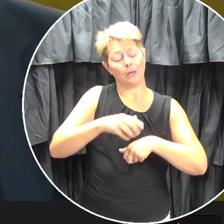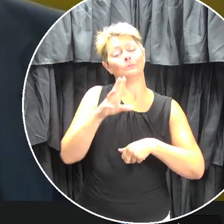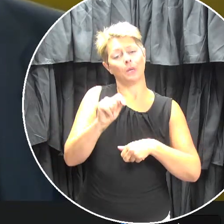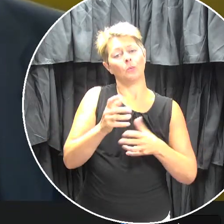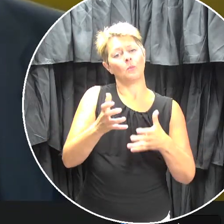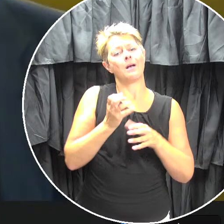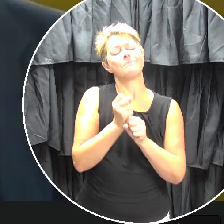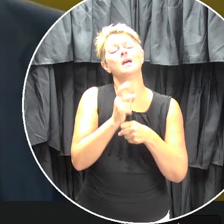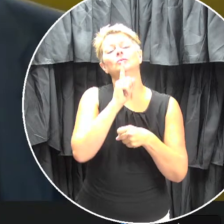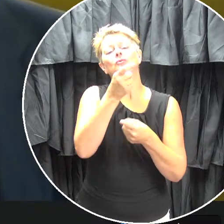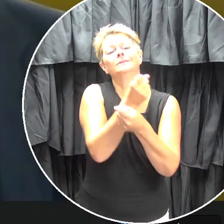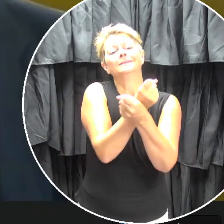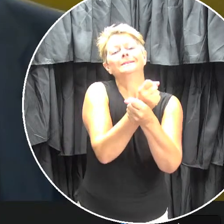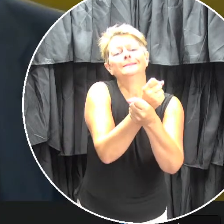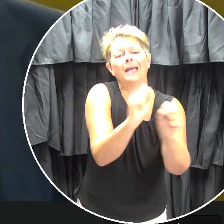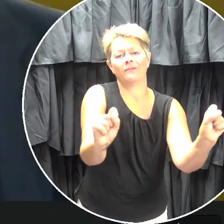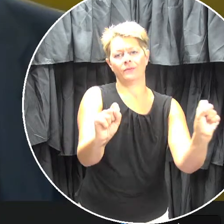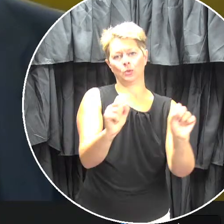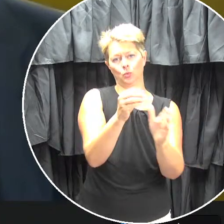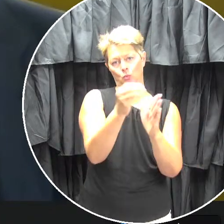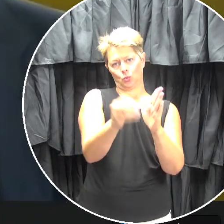students.